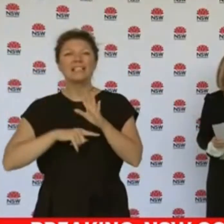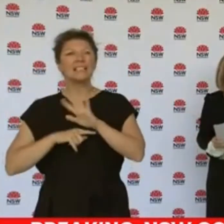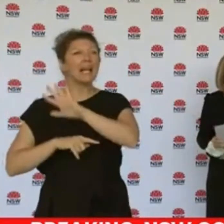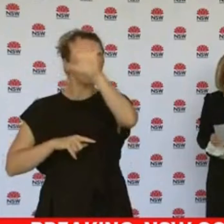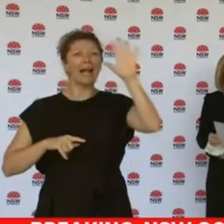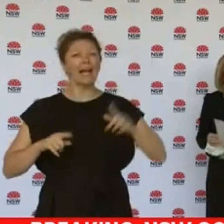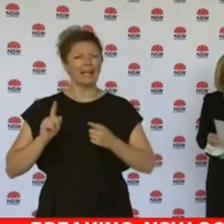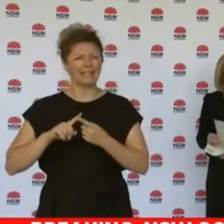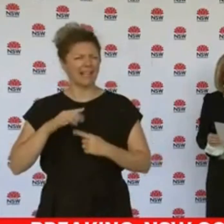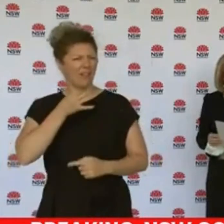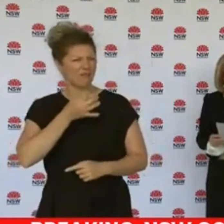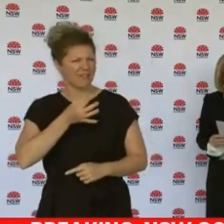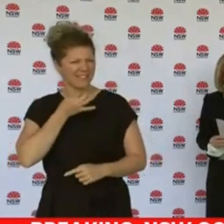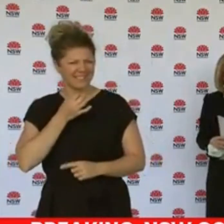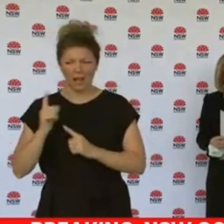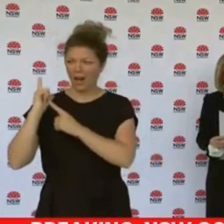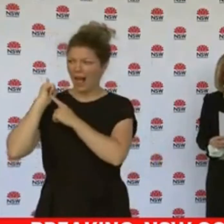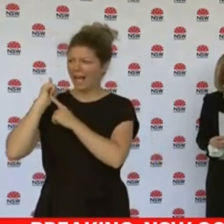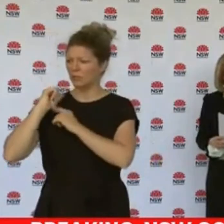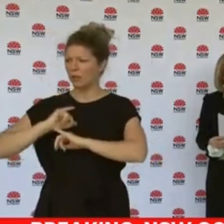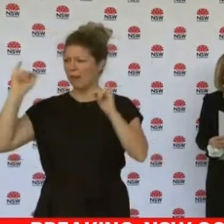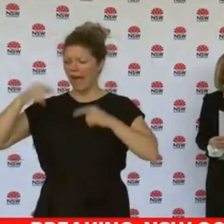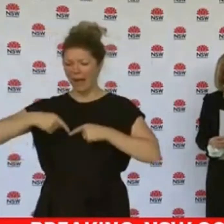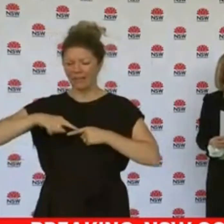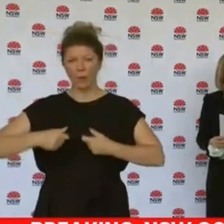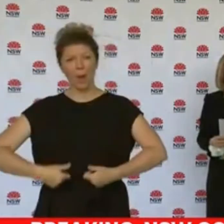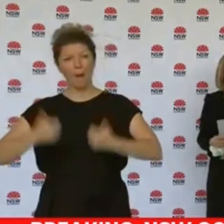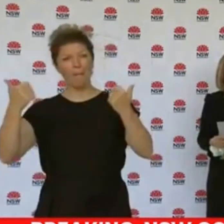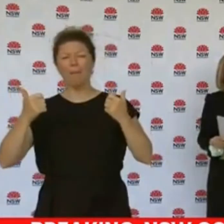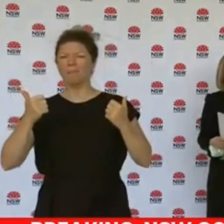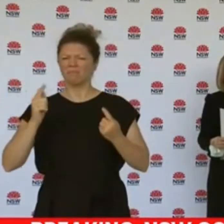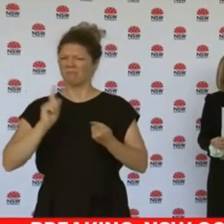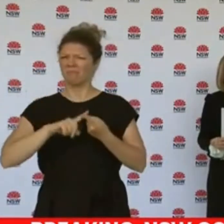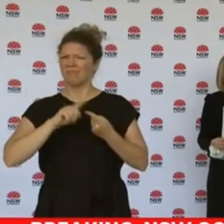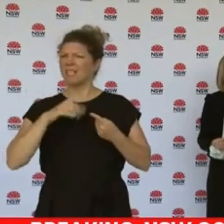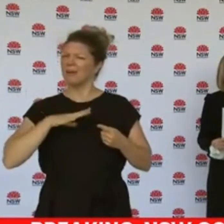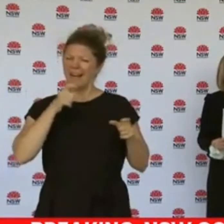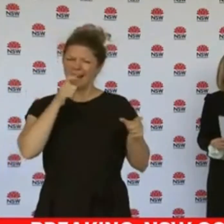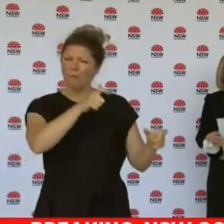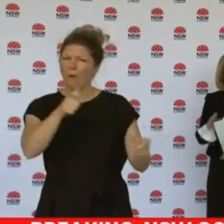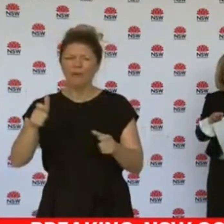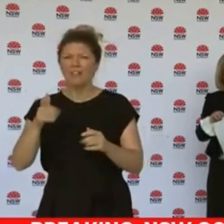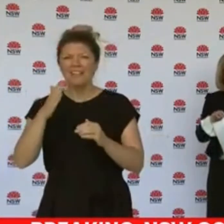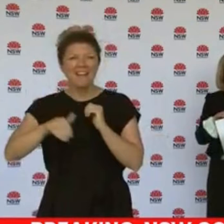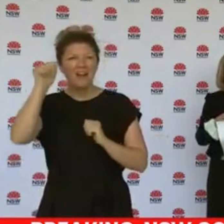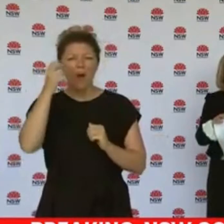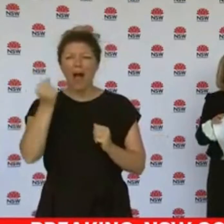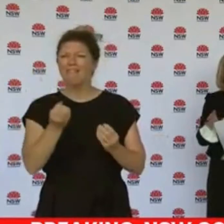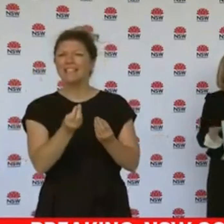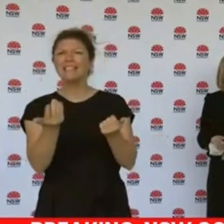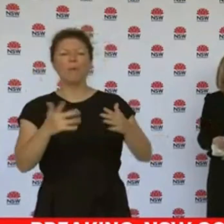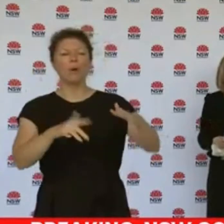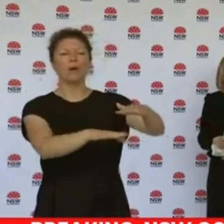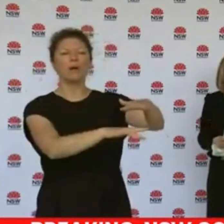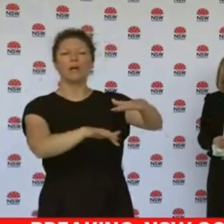same today as it was last week because it only takes 1 or 2 cases to get out of control or an undetected line of transmission to get out